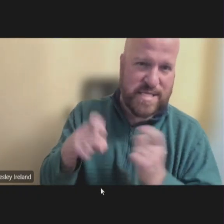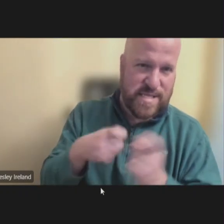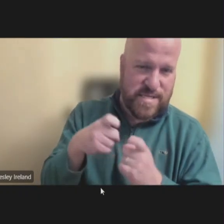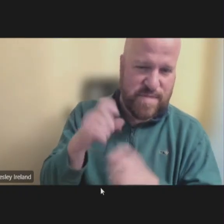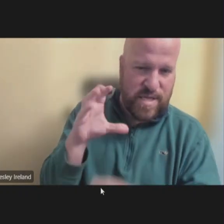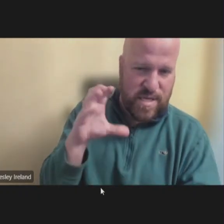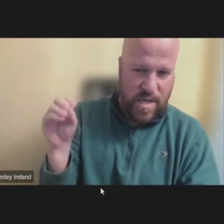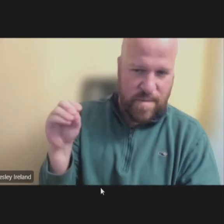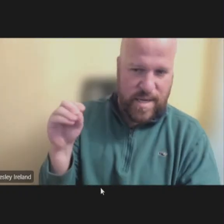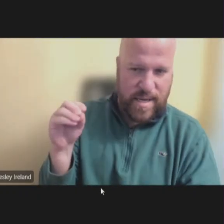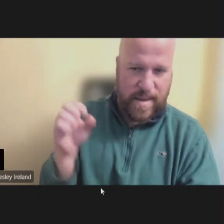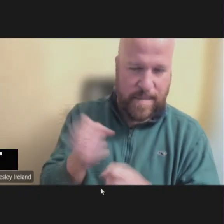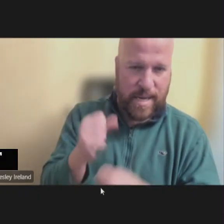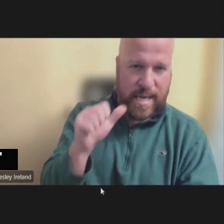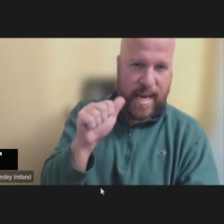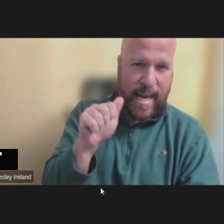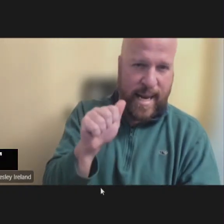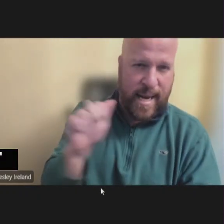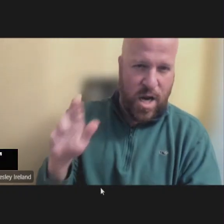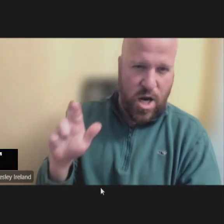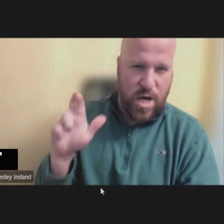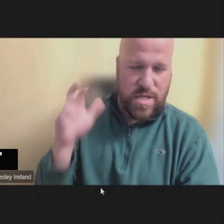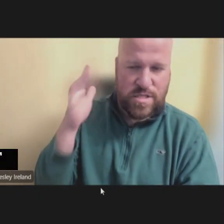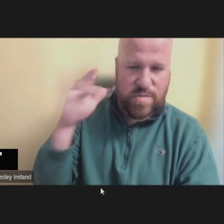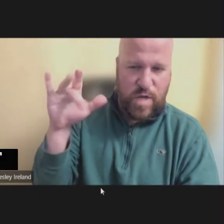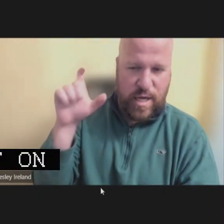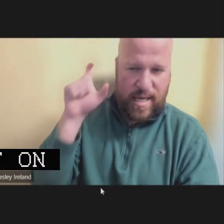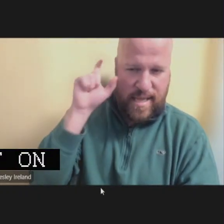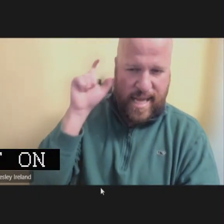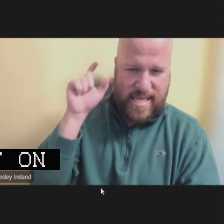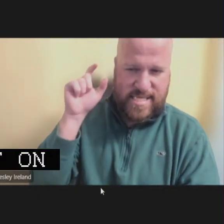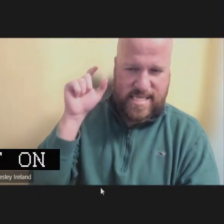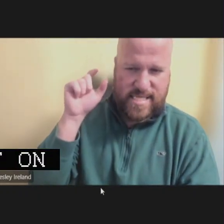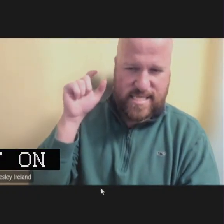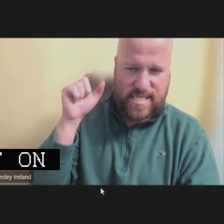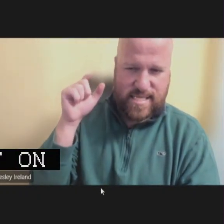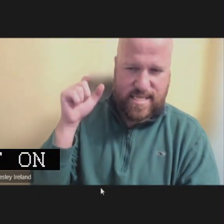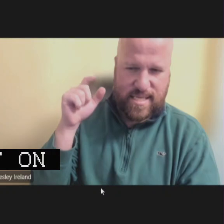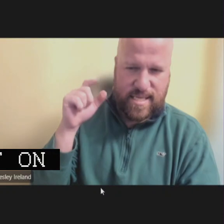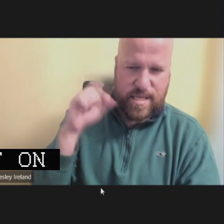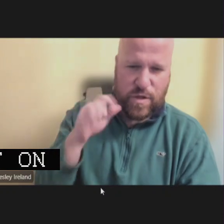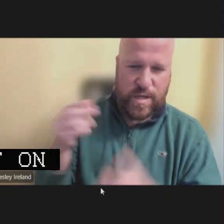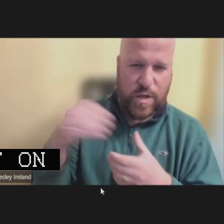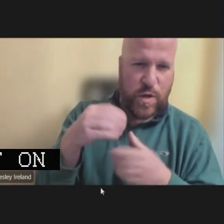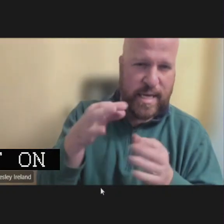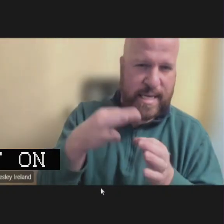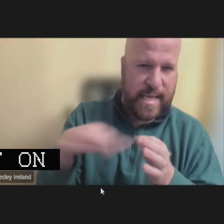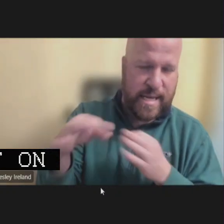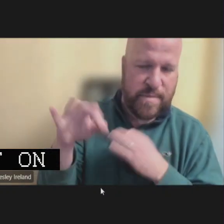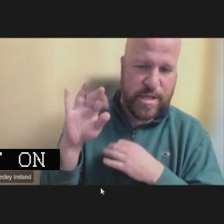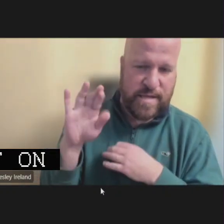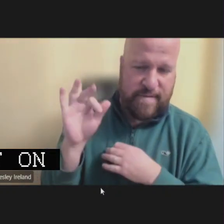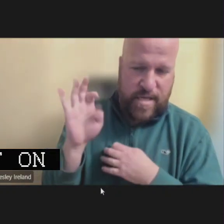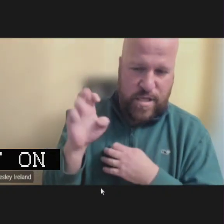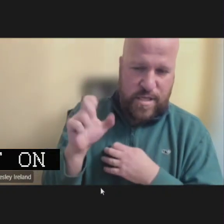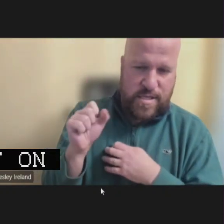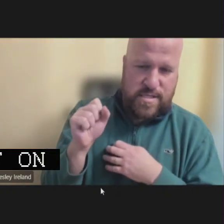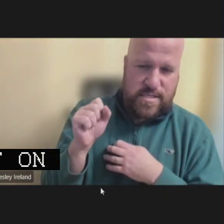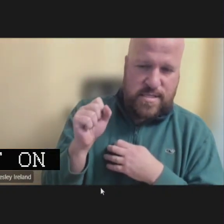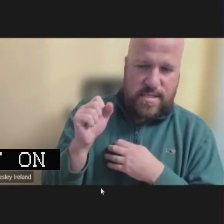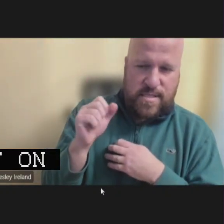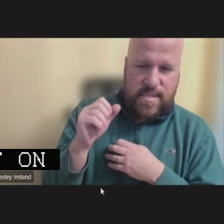there's this one particular company that markets AR, automatic recognition smart